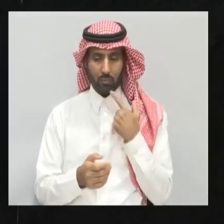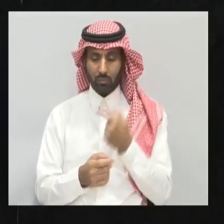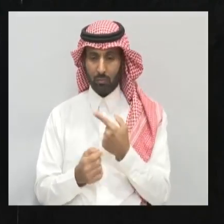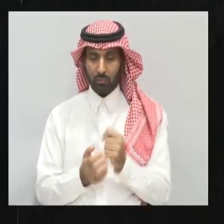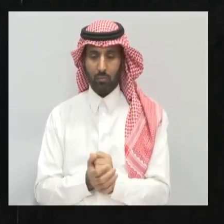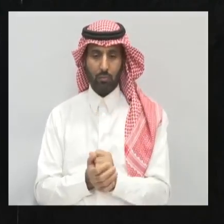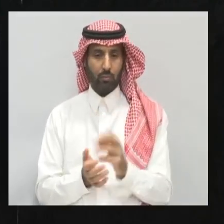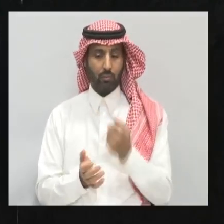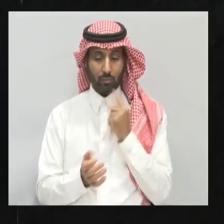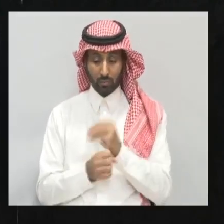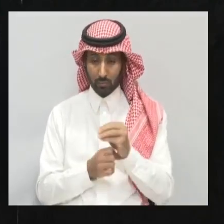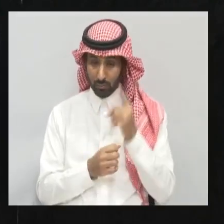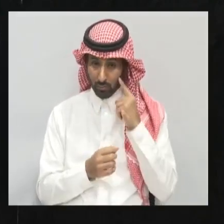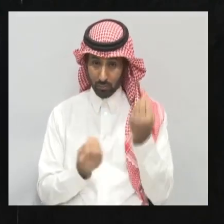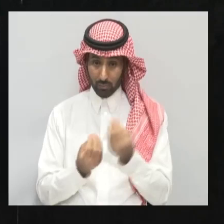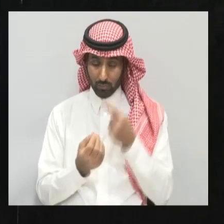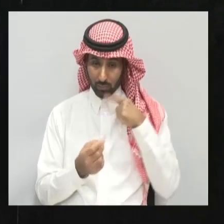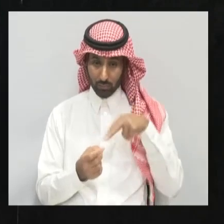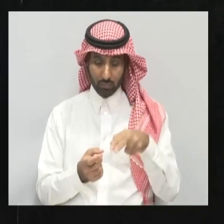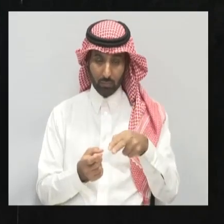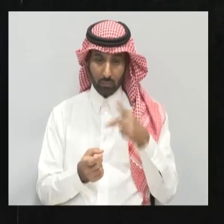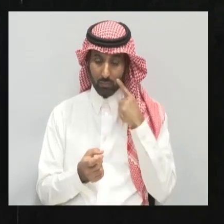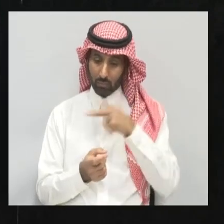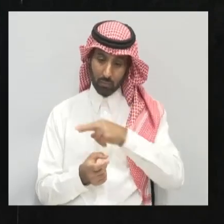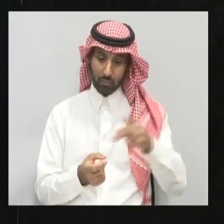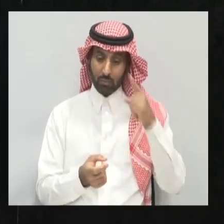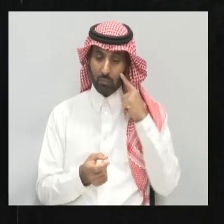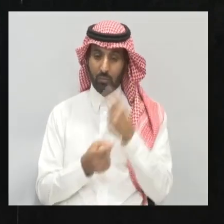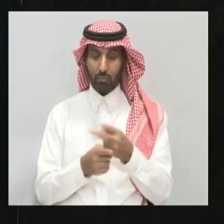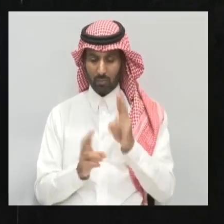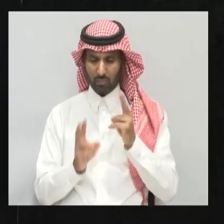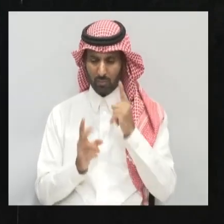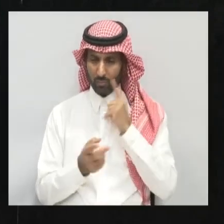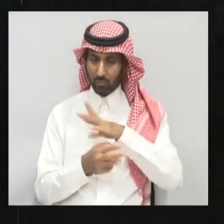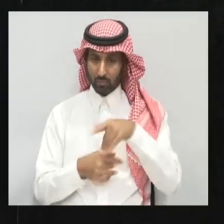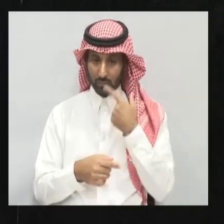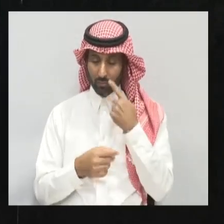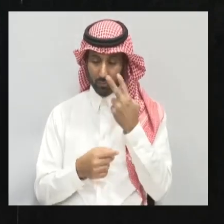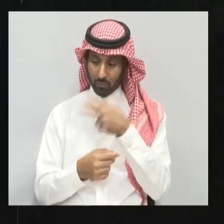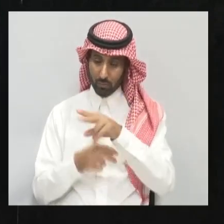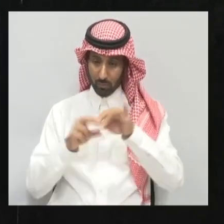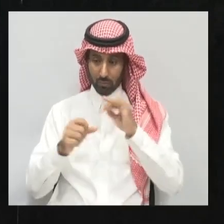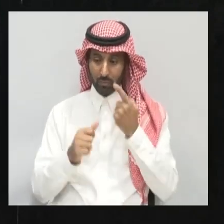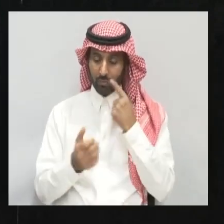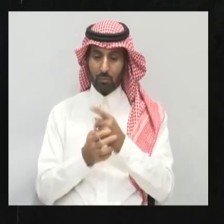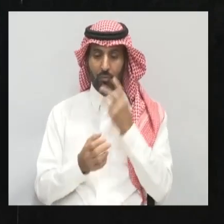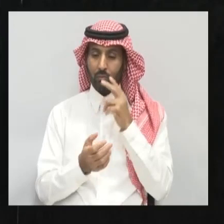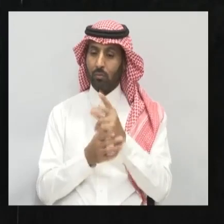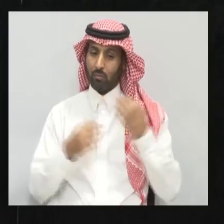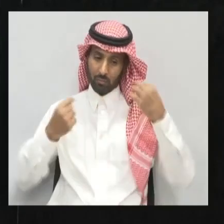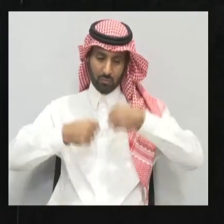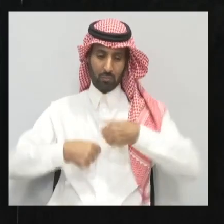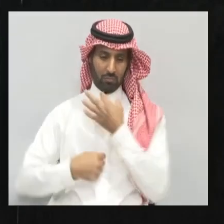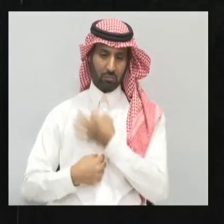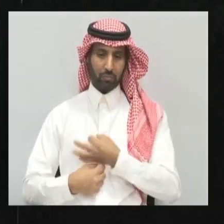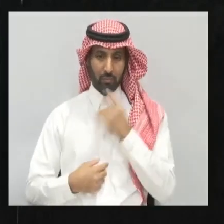to do? Would he like to go, for example, for different ceremonies? Then he should choose a formal clothes.